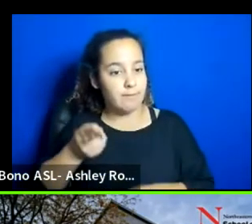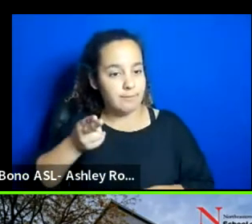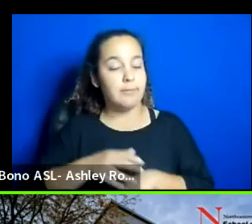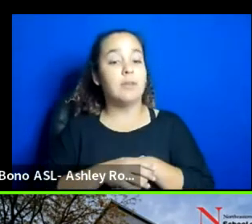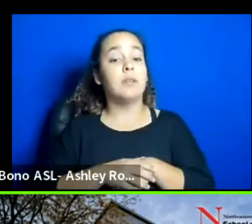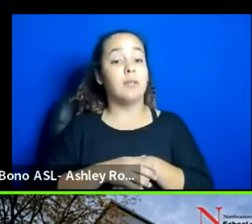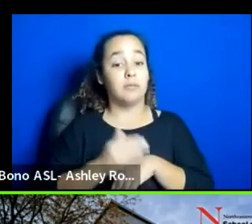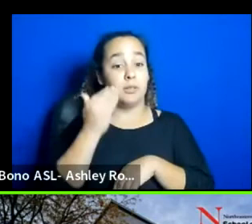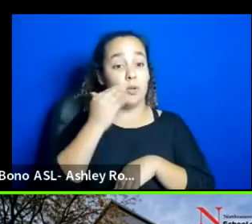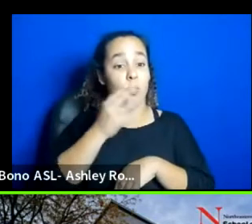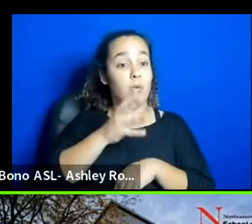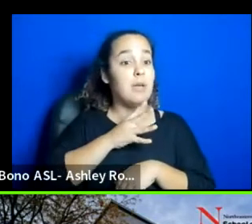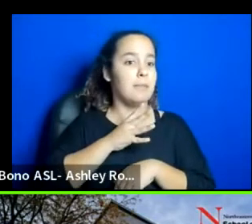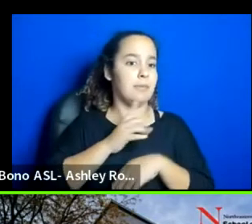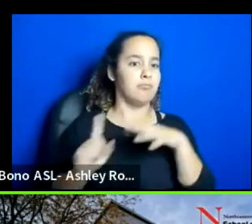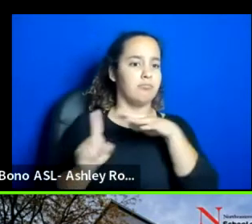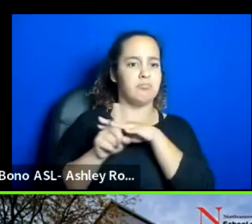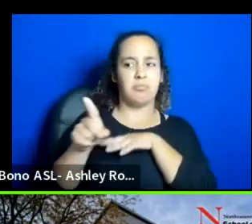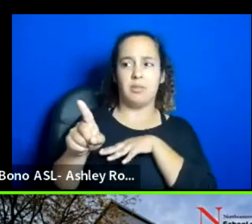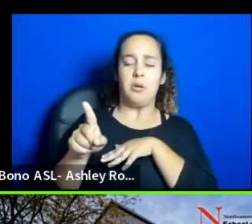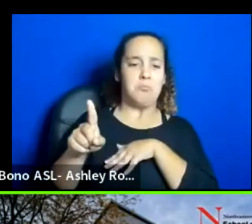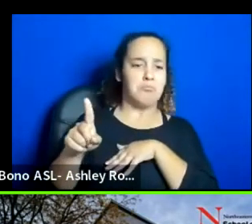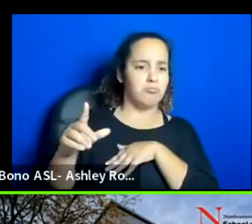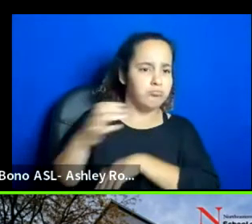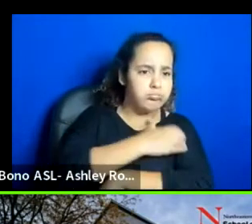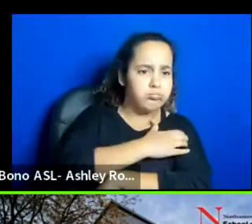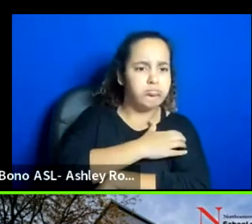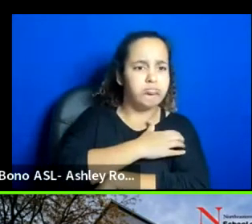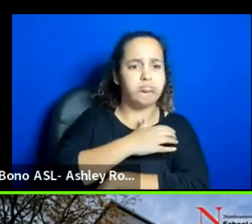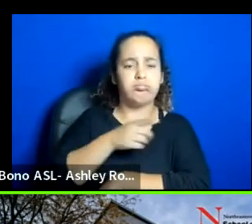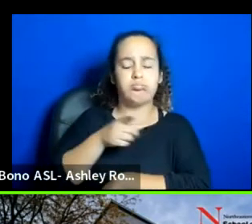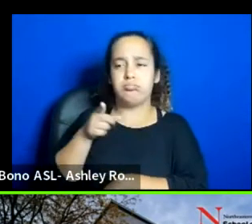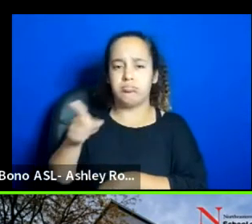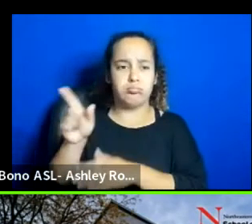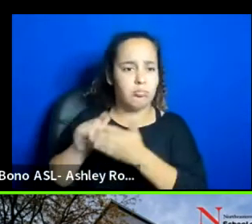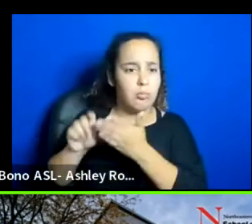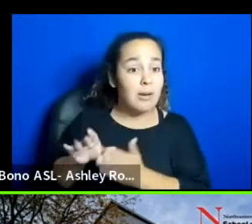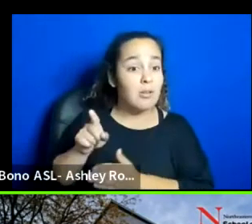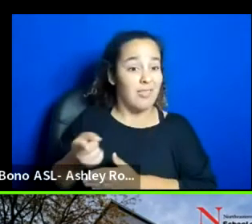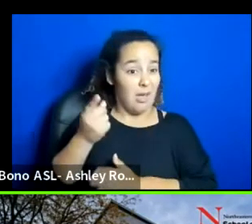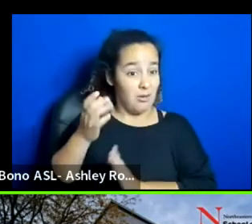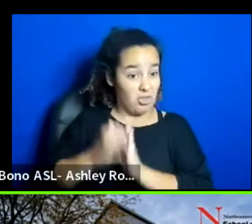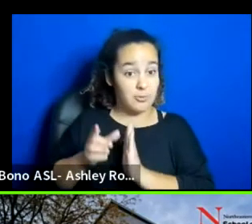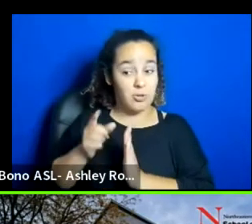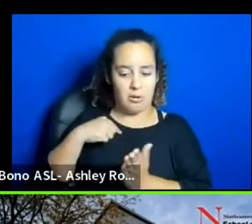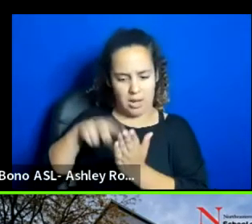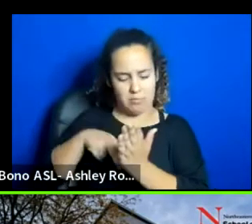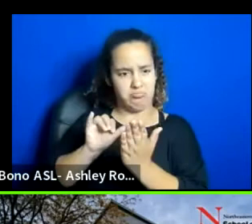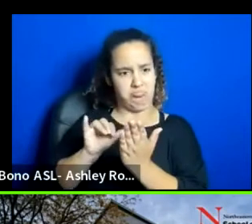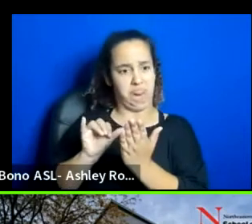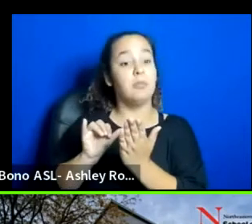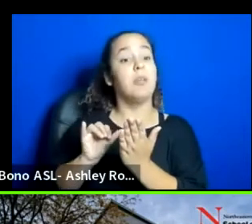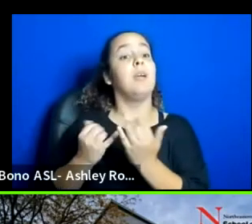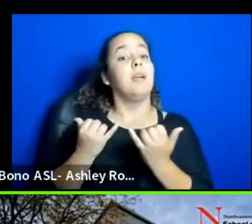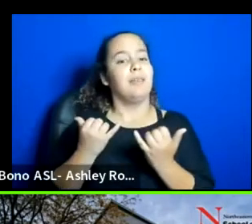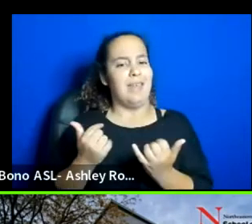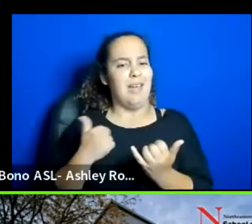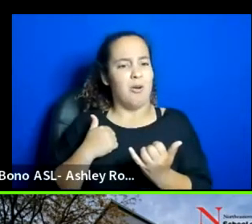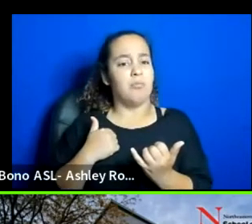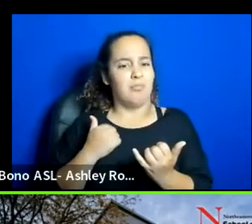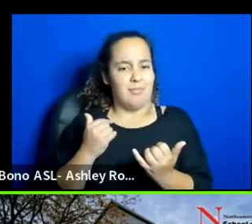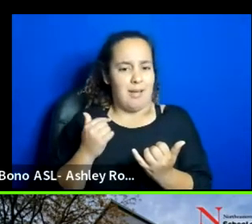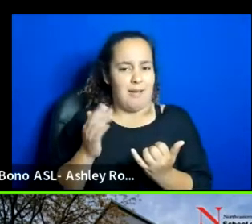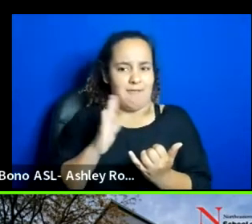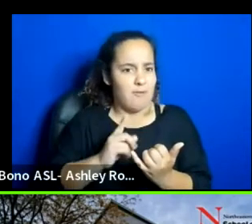women show up as powerful play brokers at the turn of the 20th century in that one chapter, and then are really never heard of again in the story that's